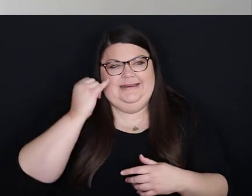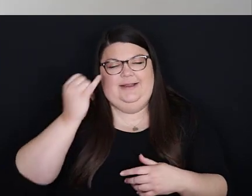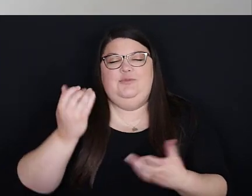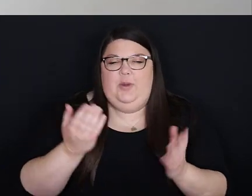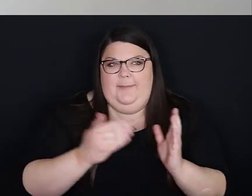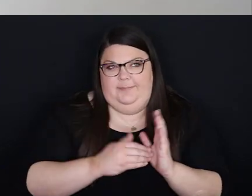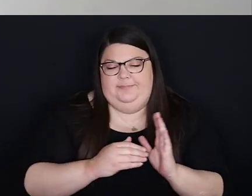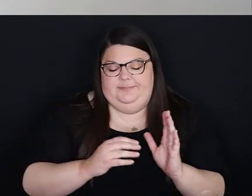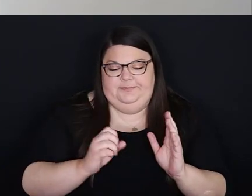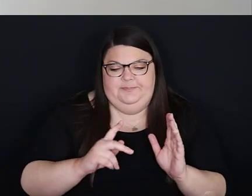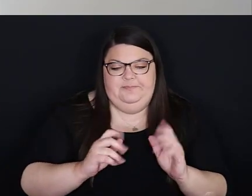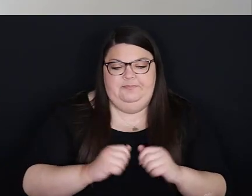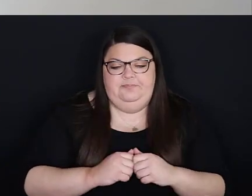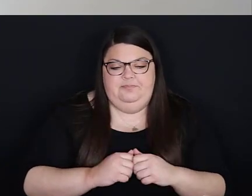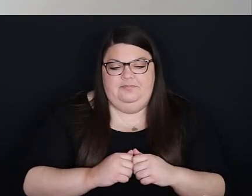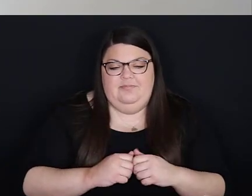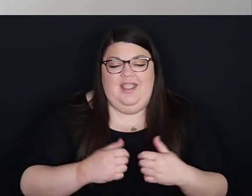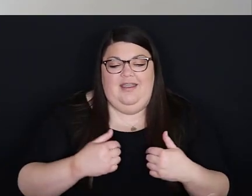so